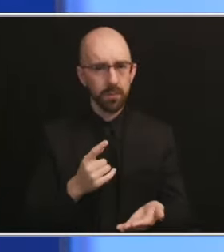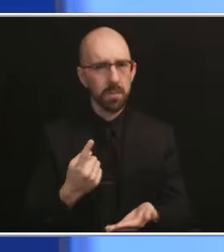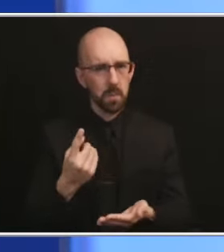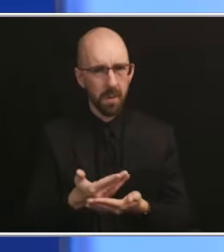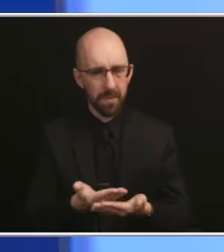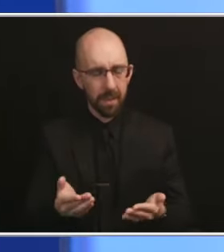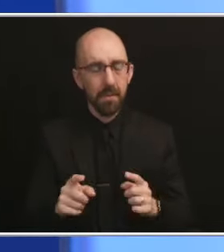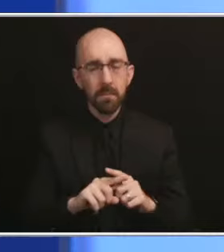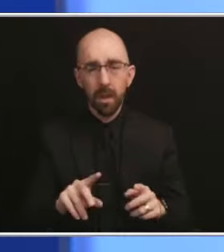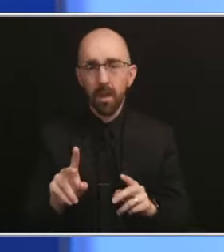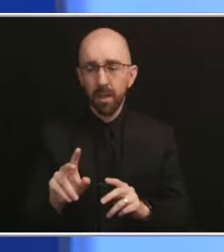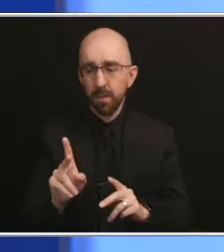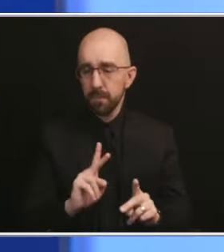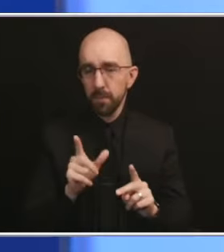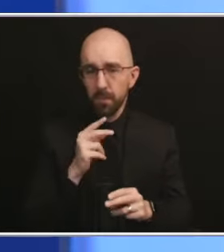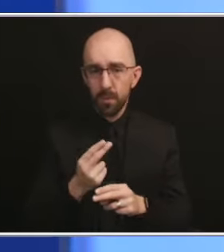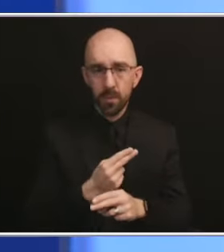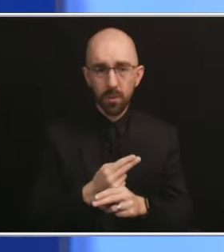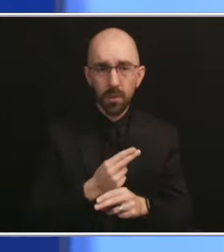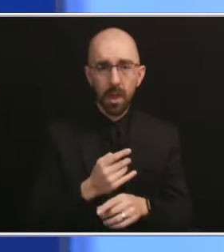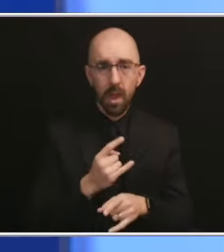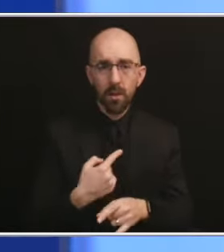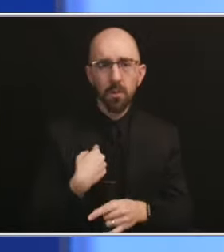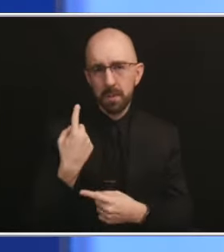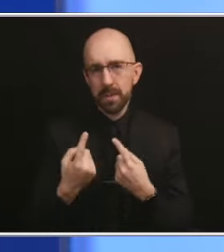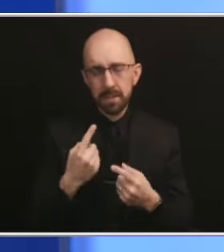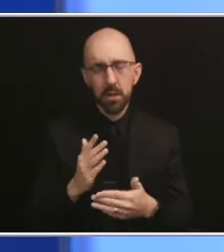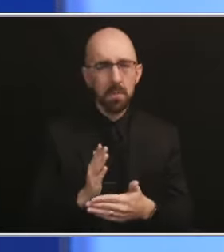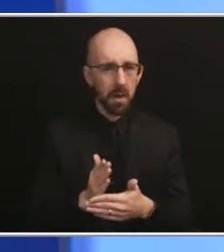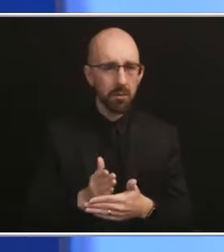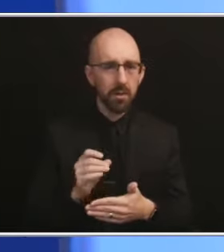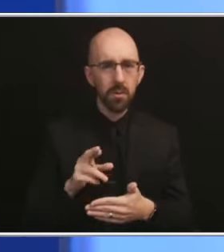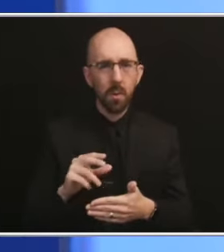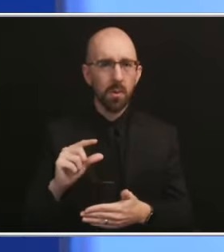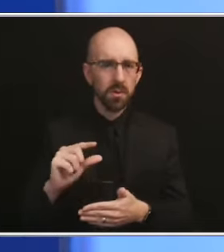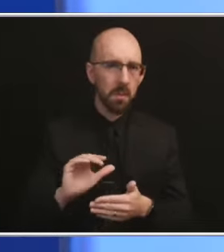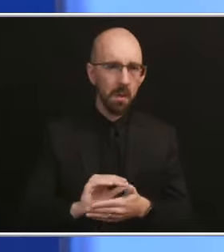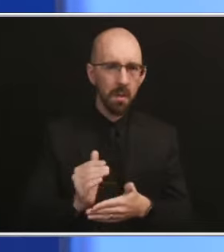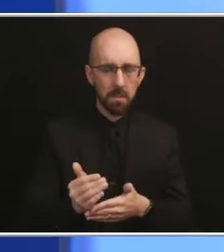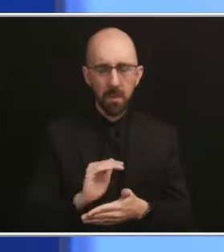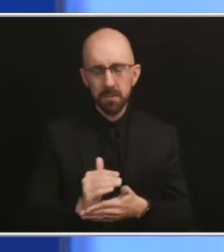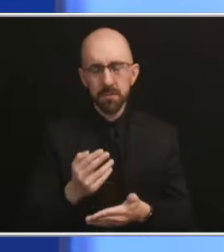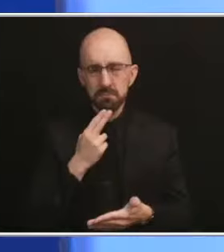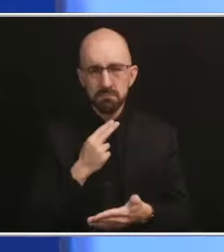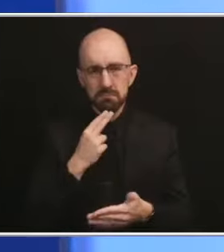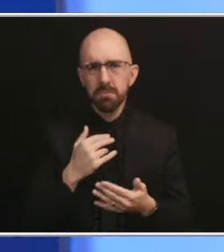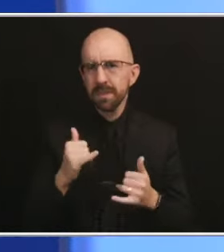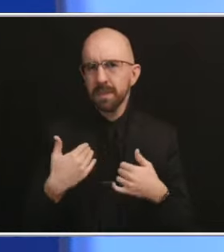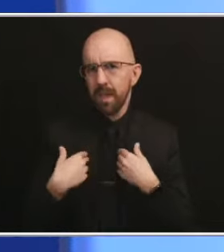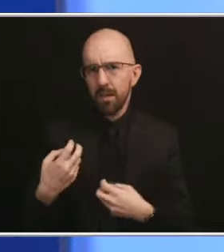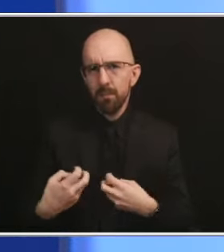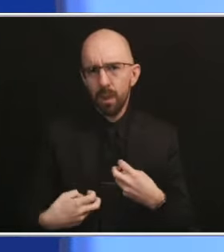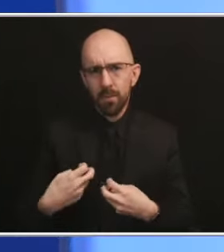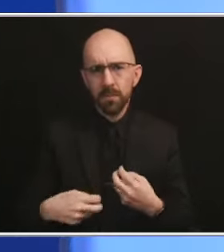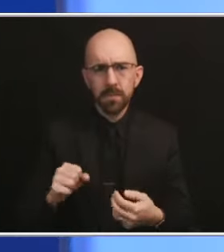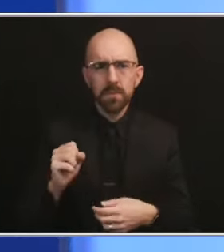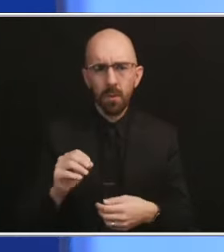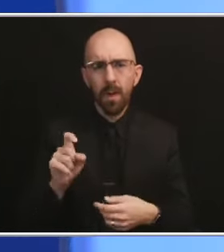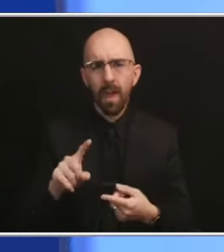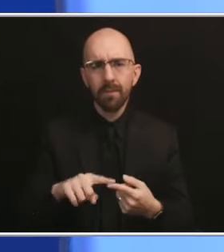people who use alcohol, which we would consider in moderation or relatively small amounts, can still have problems. So we have to get away